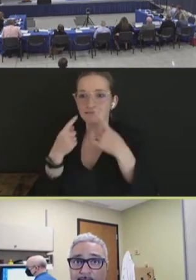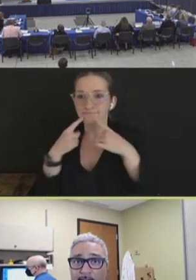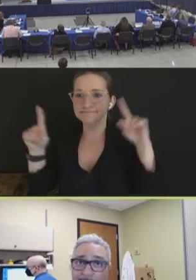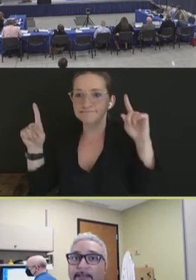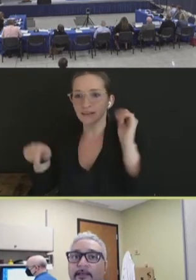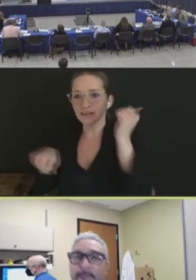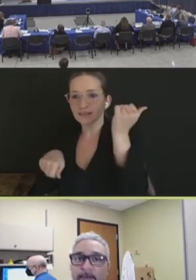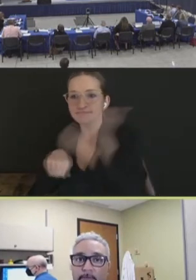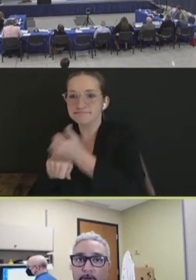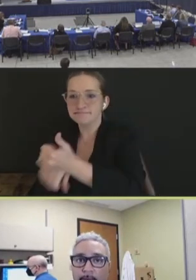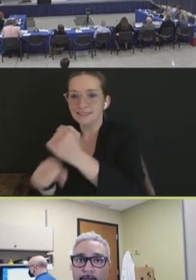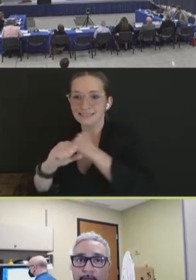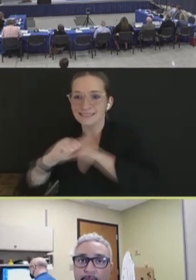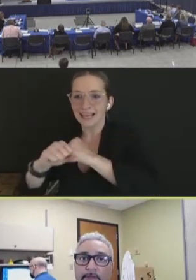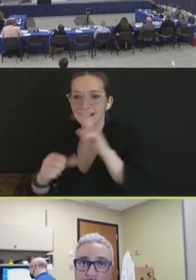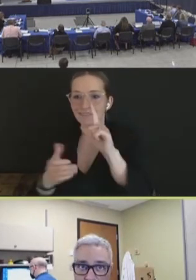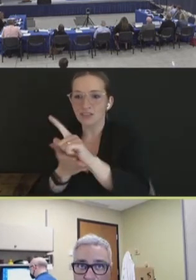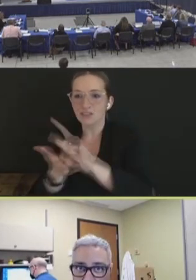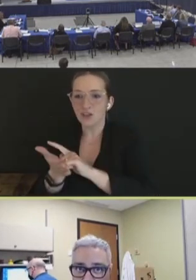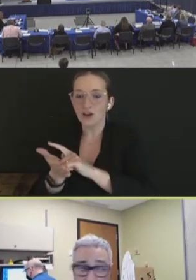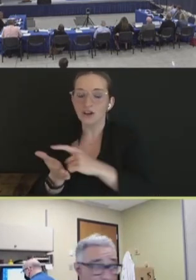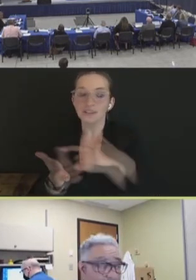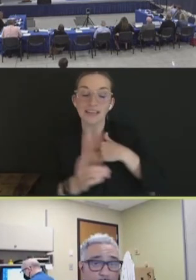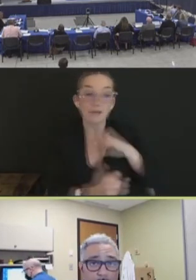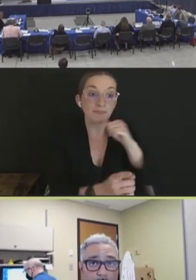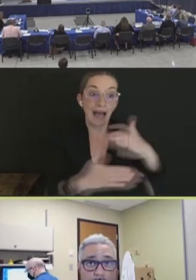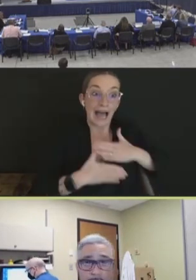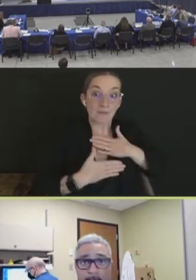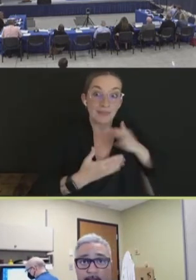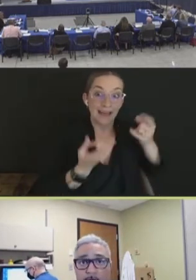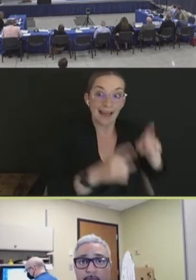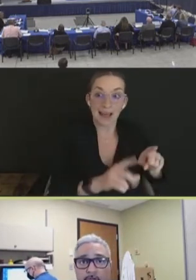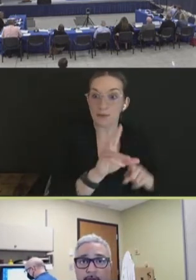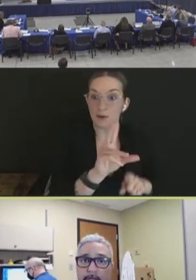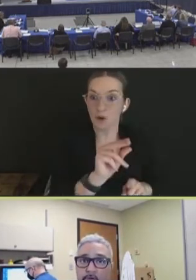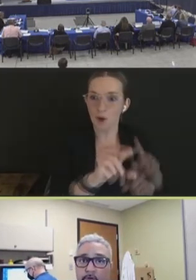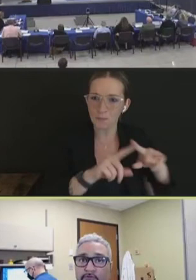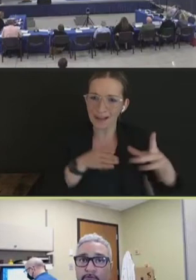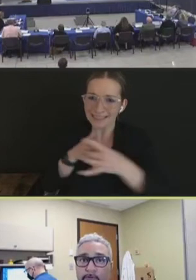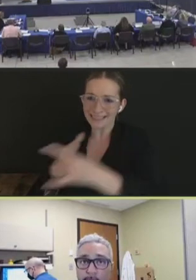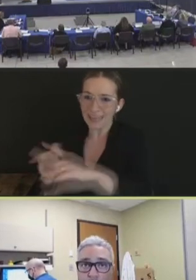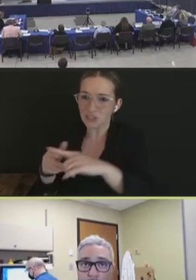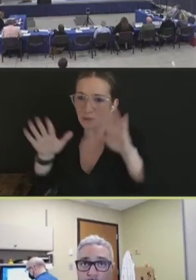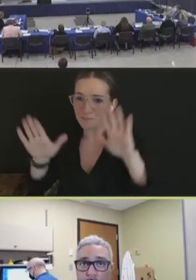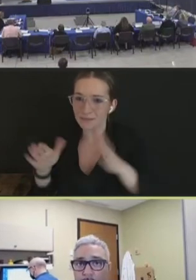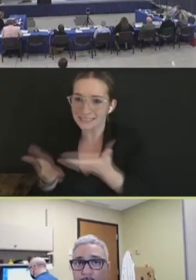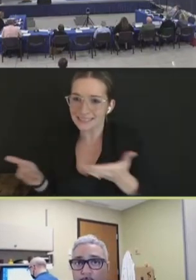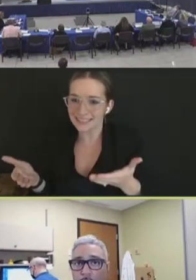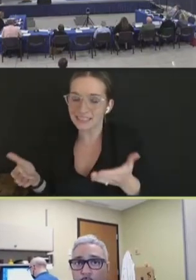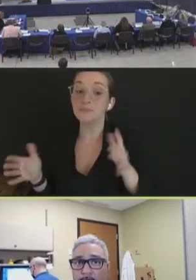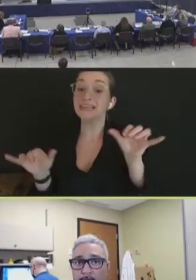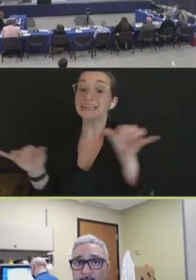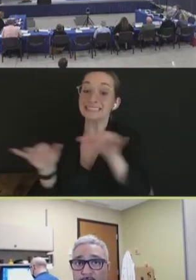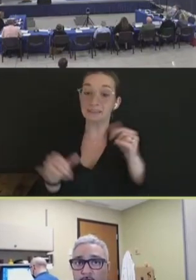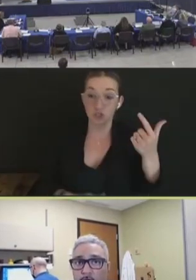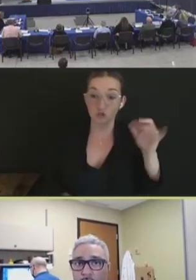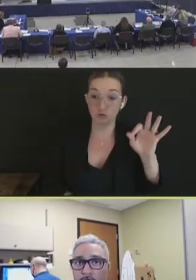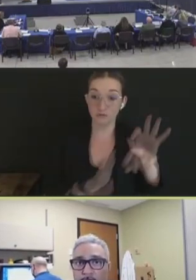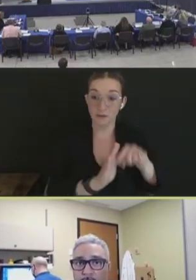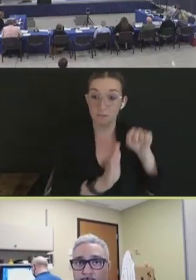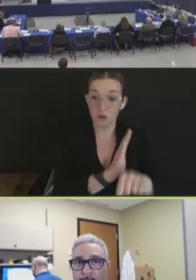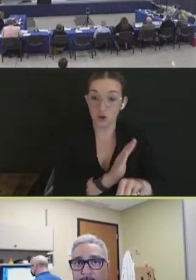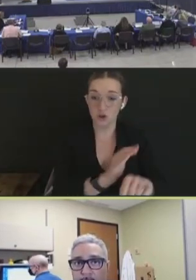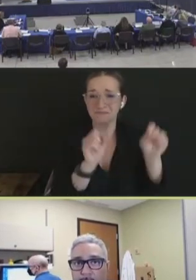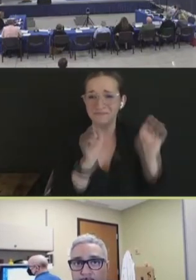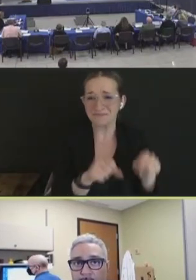that despite something terrible happening, something good came from it. Similarly, it's a terrible atrocity that George Floyd was murdered, but I hope we can continue to learn